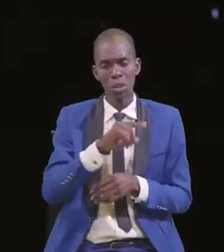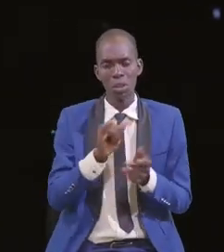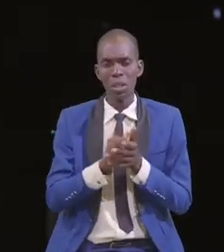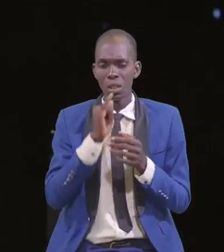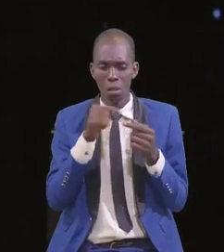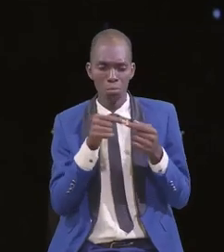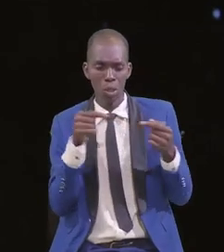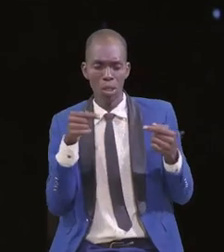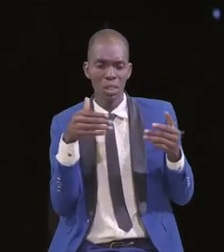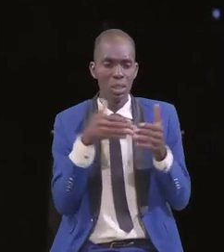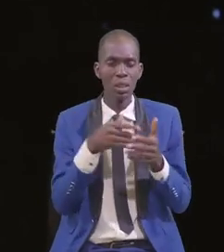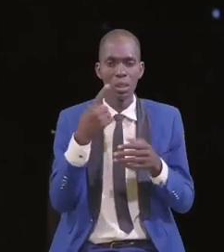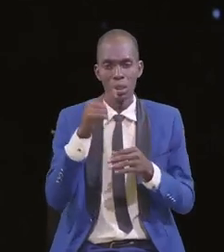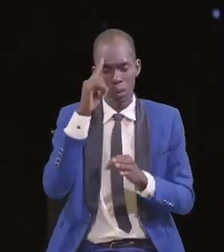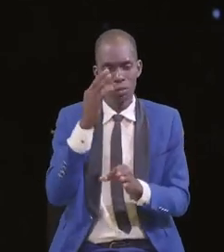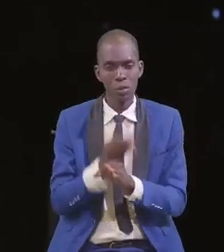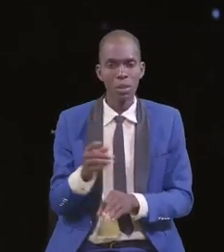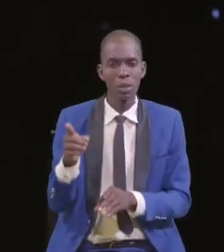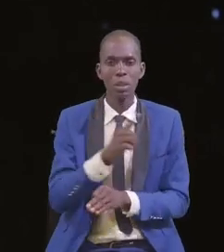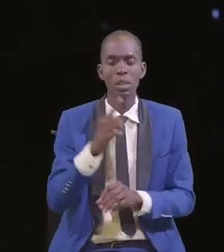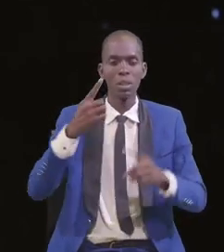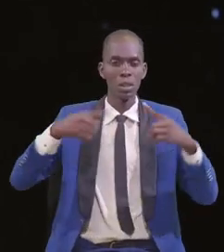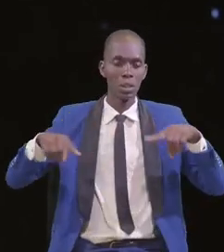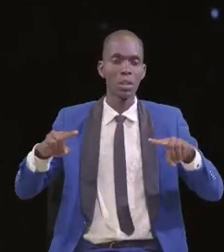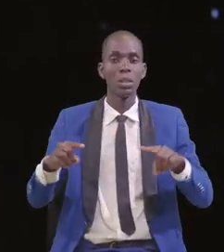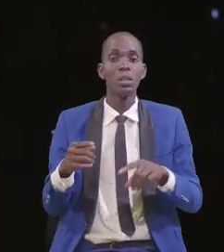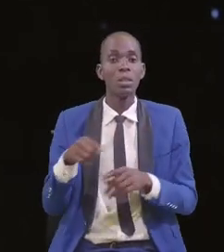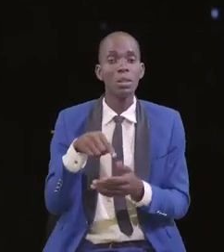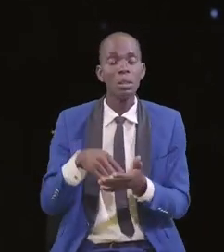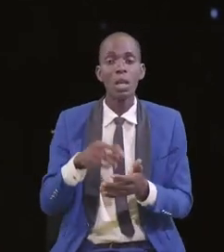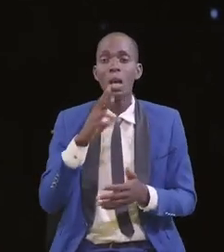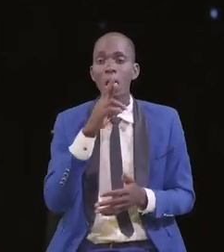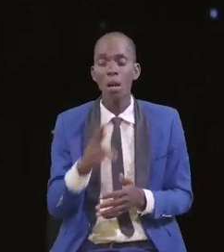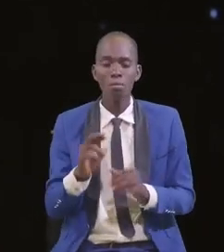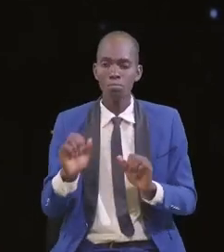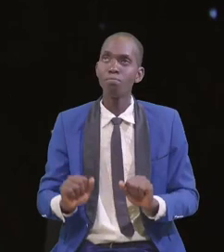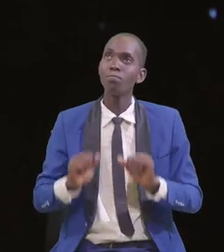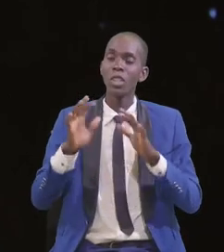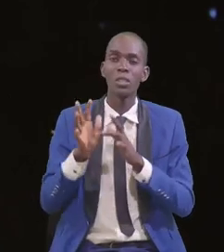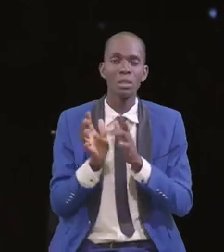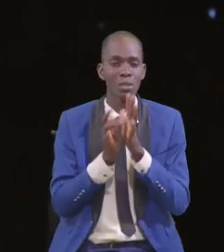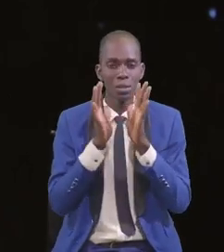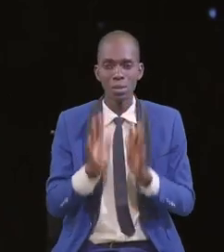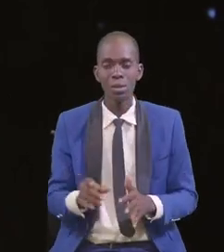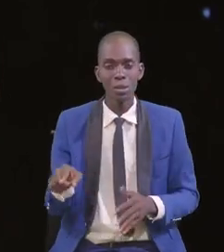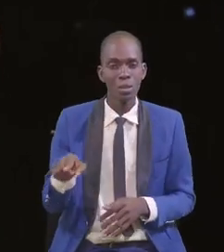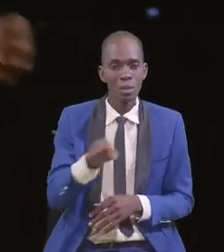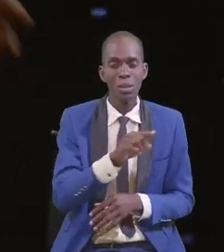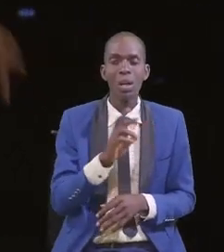possess. These are consistent Christians, these are committed Christians, and these